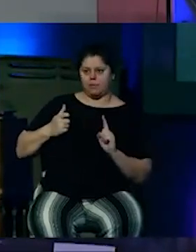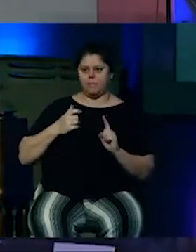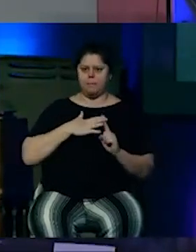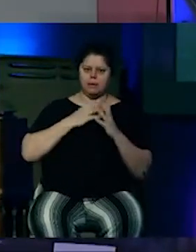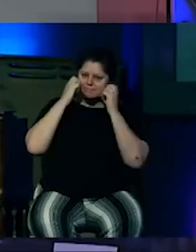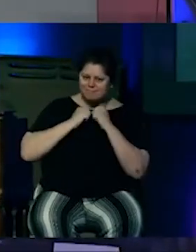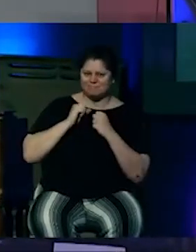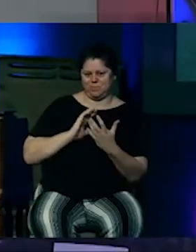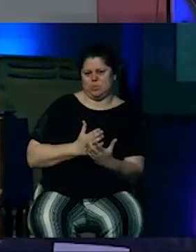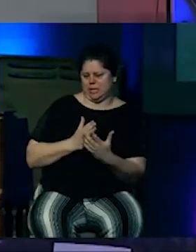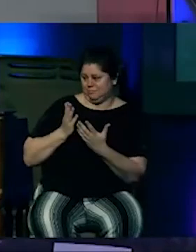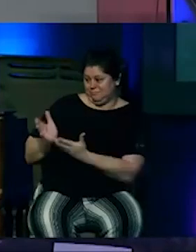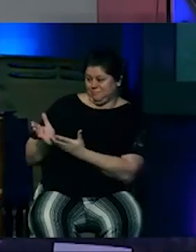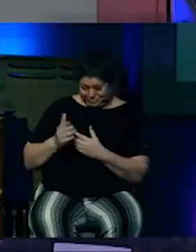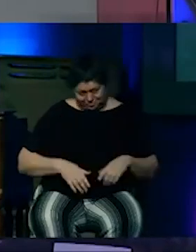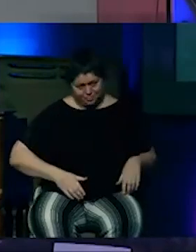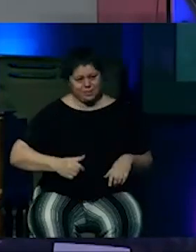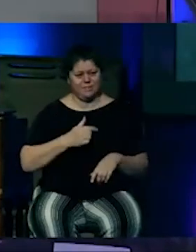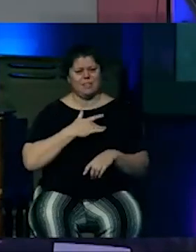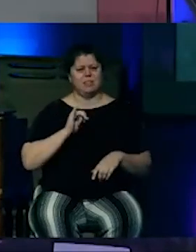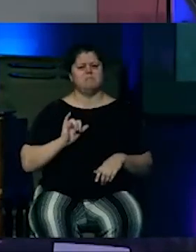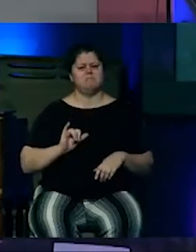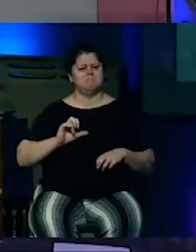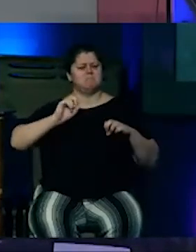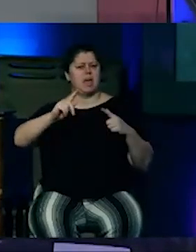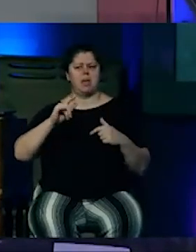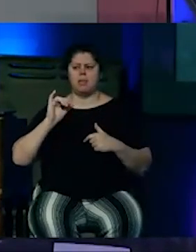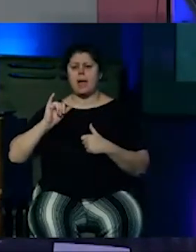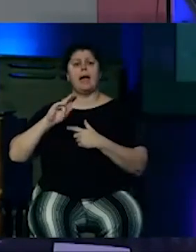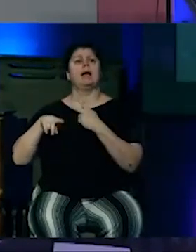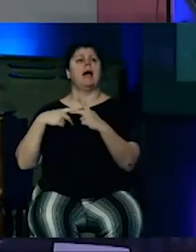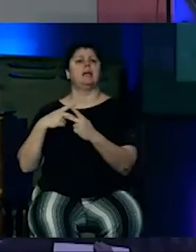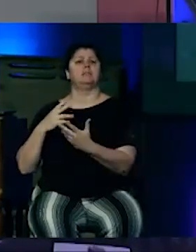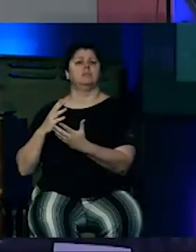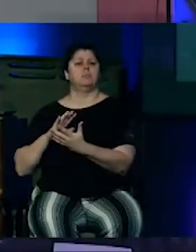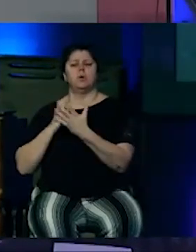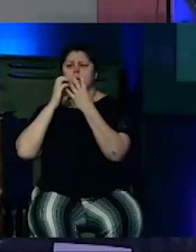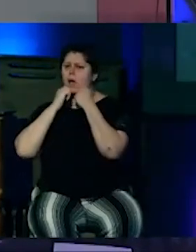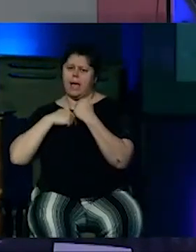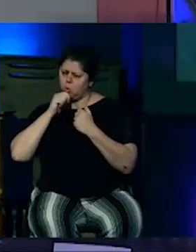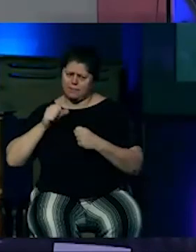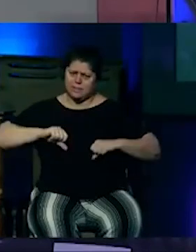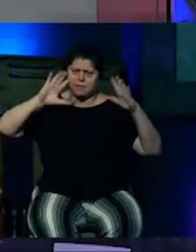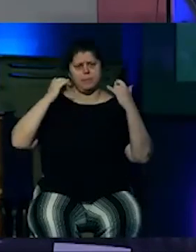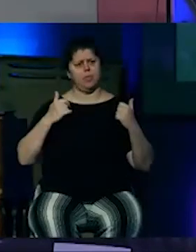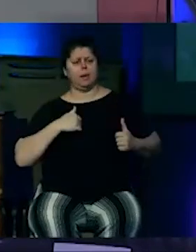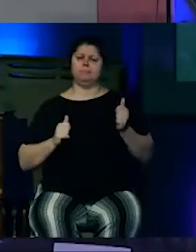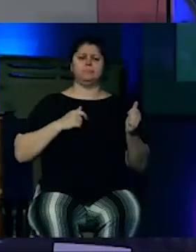like. And so I felt like, okay, I don't need to give that up when I now am like a queer Christian